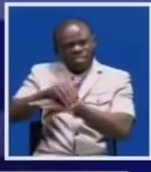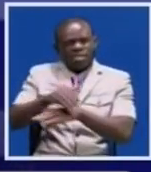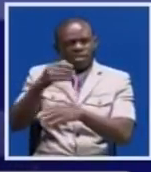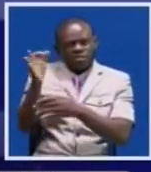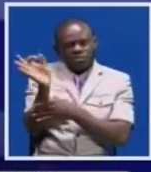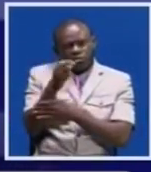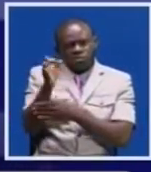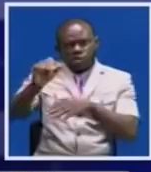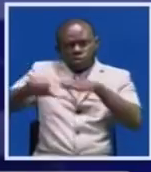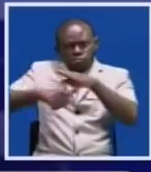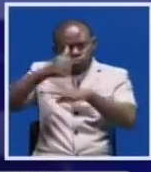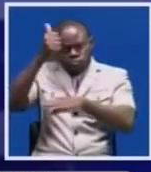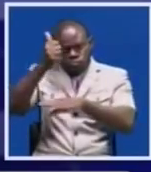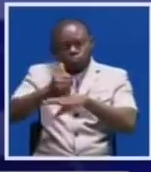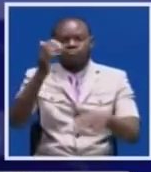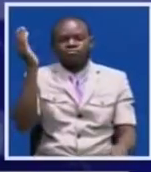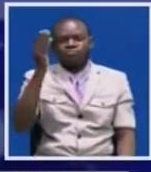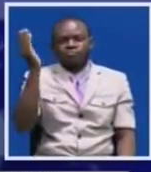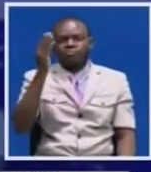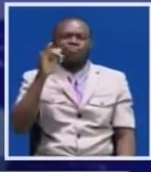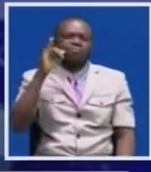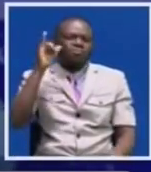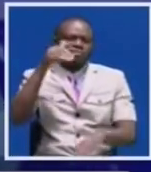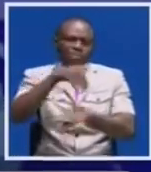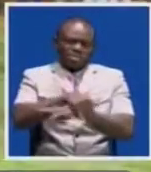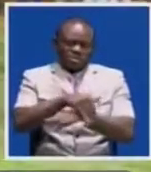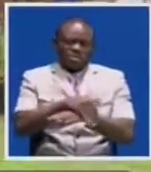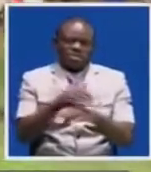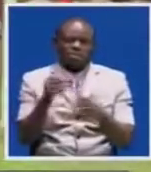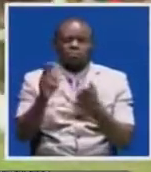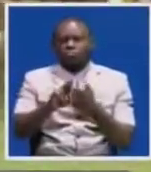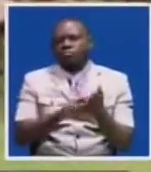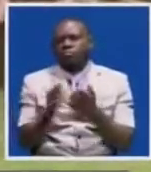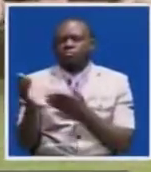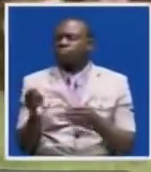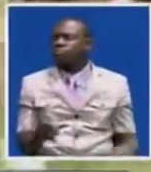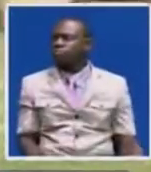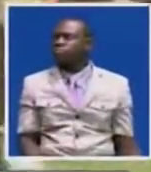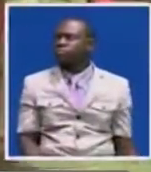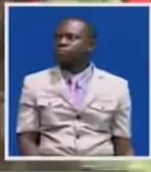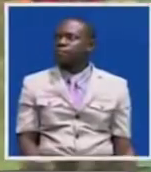in Lusaka last night. Etambuyu Katotra now reports.